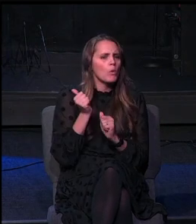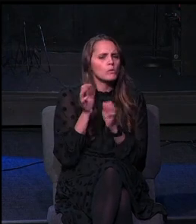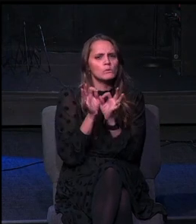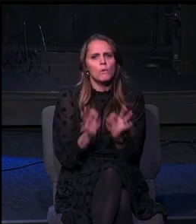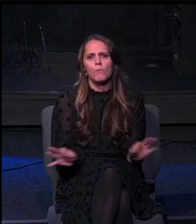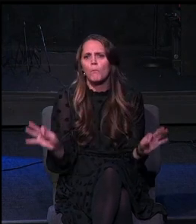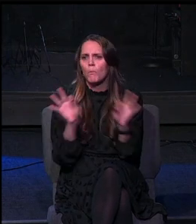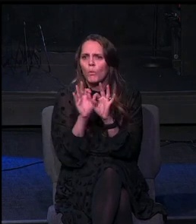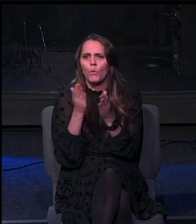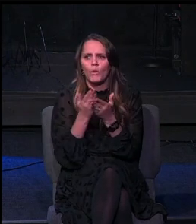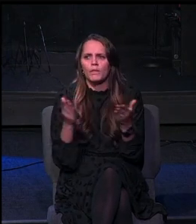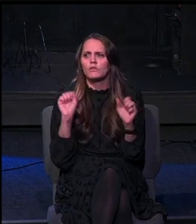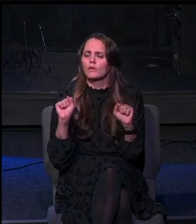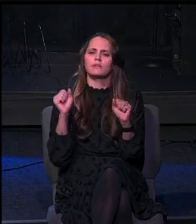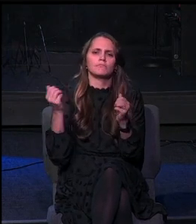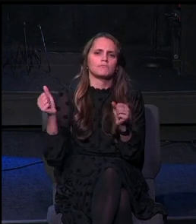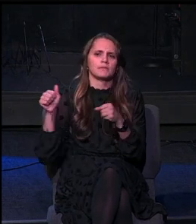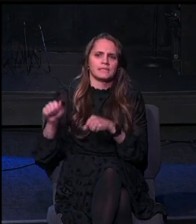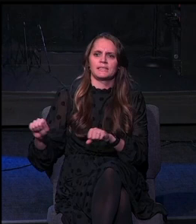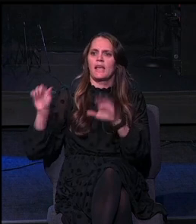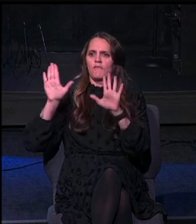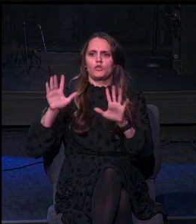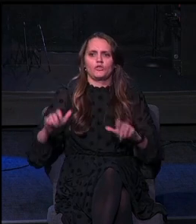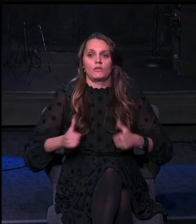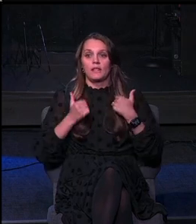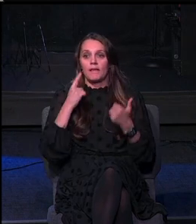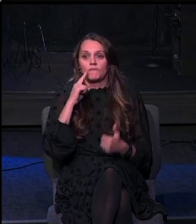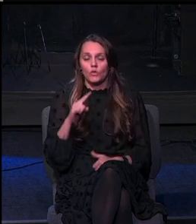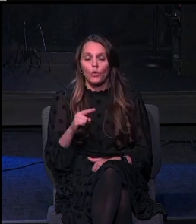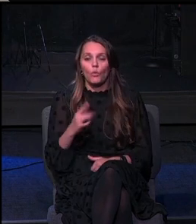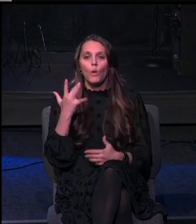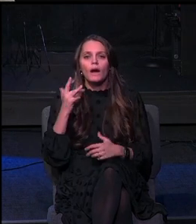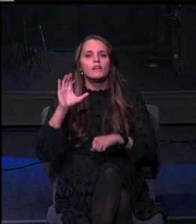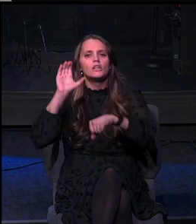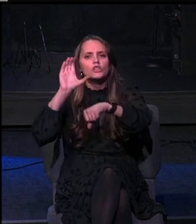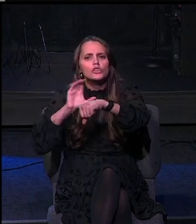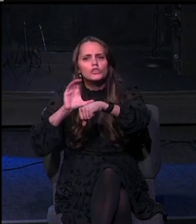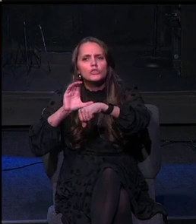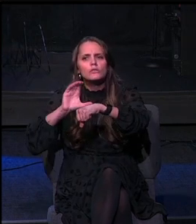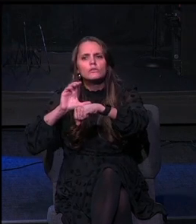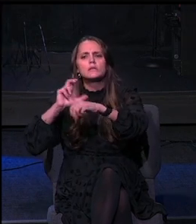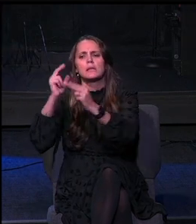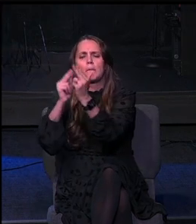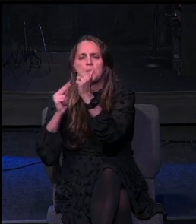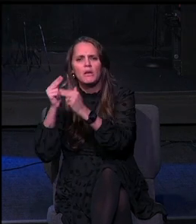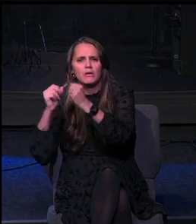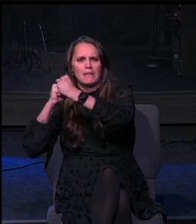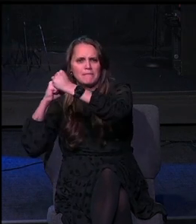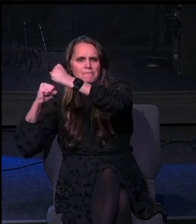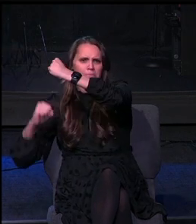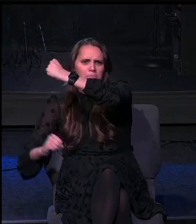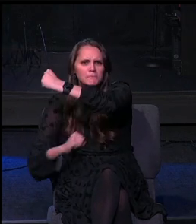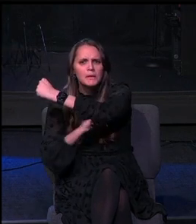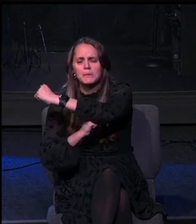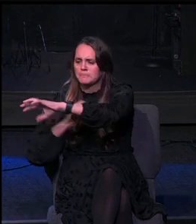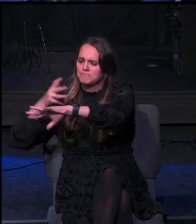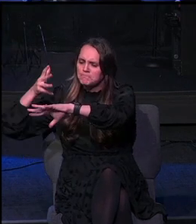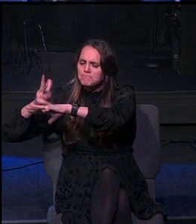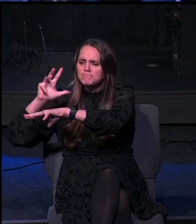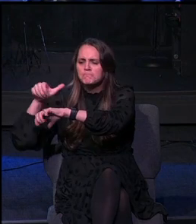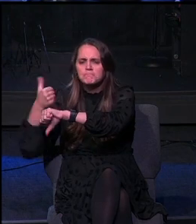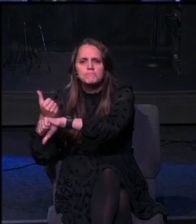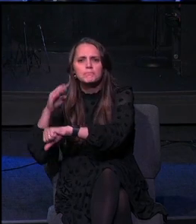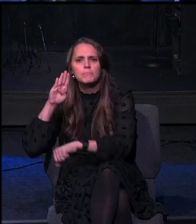give your life to on this earth because it's built on the foundation, on the rock, the bedrock of